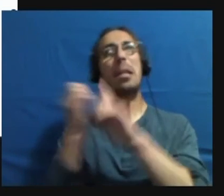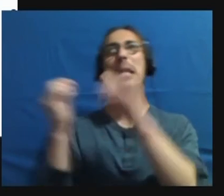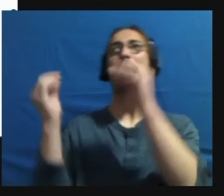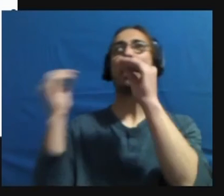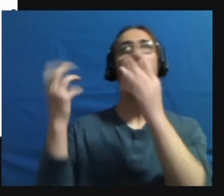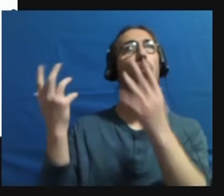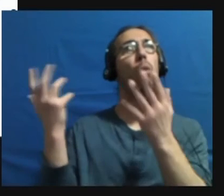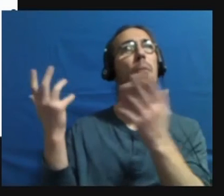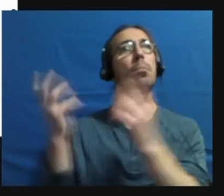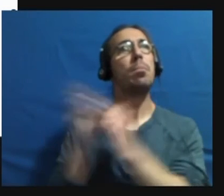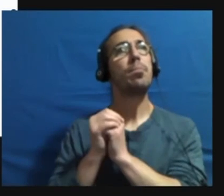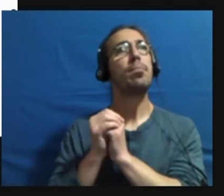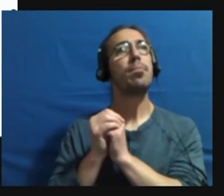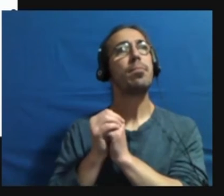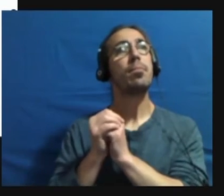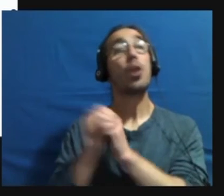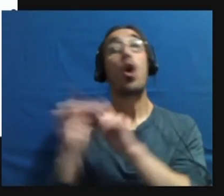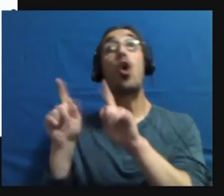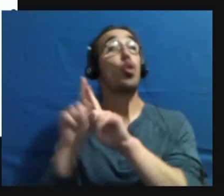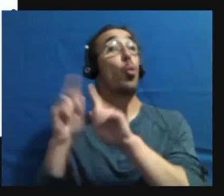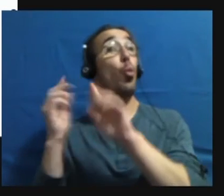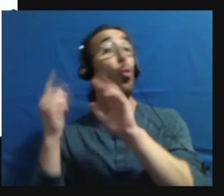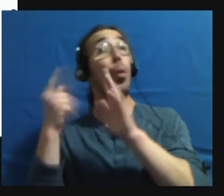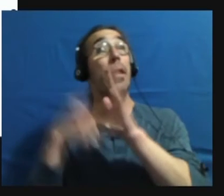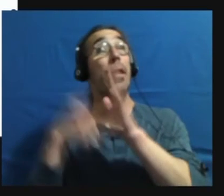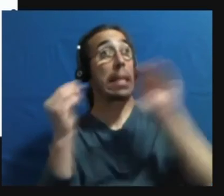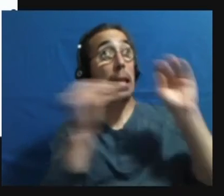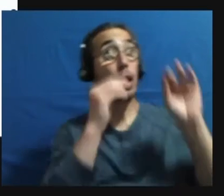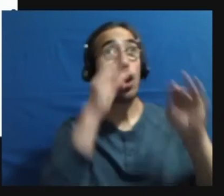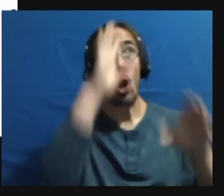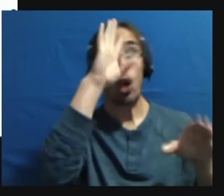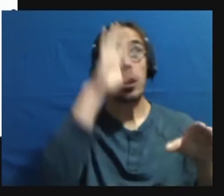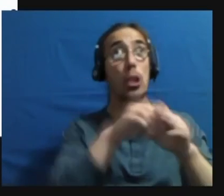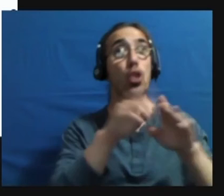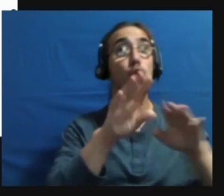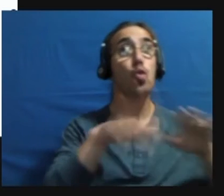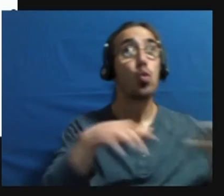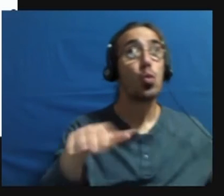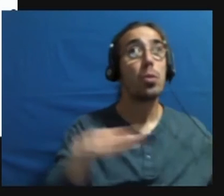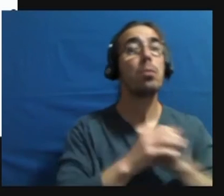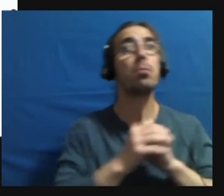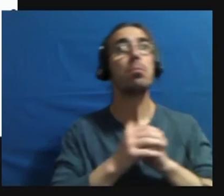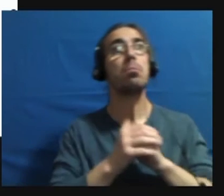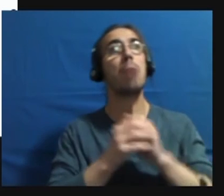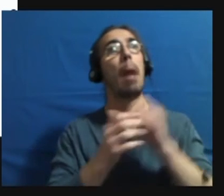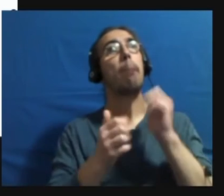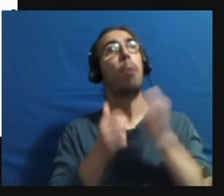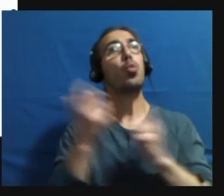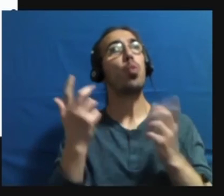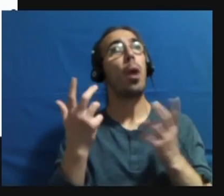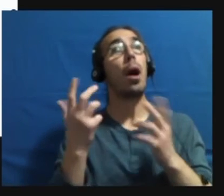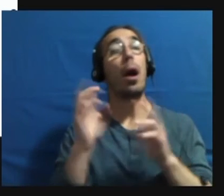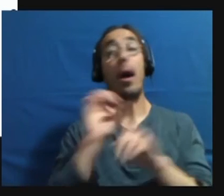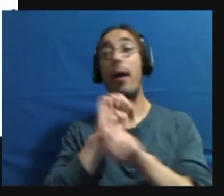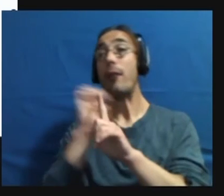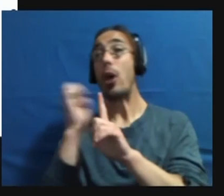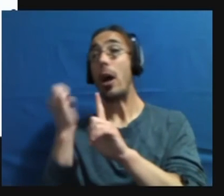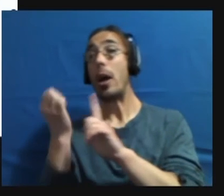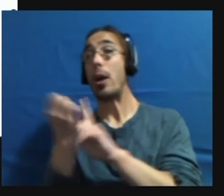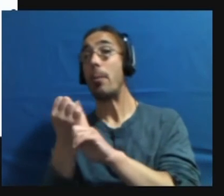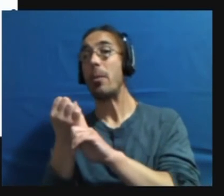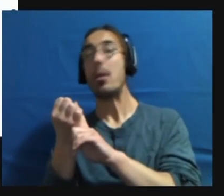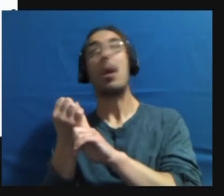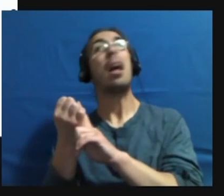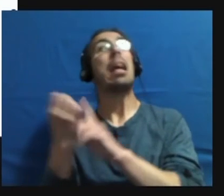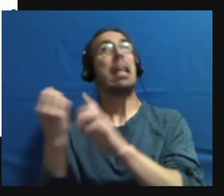environment teaching our autistic students? For the most part, our environments are teaching autistic students that they don't